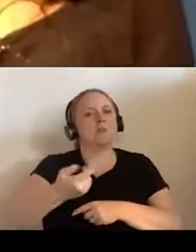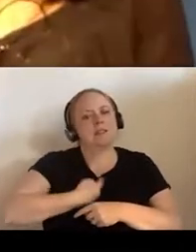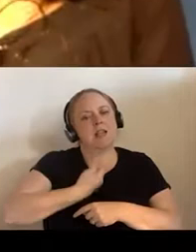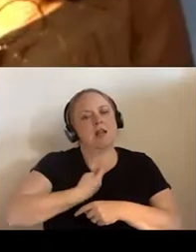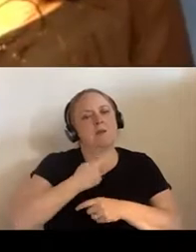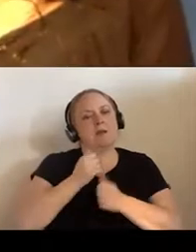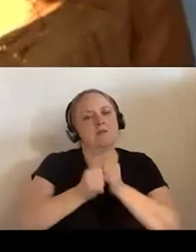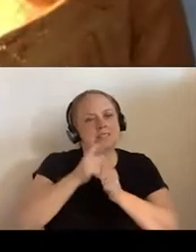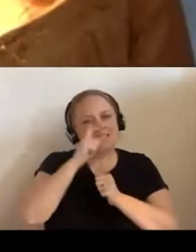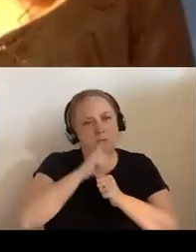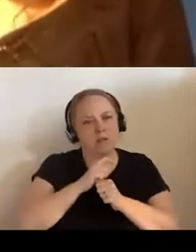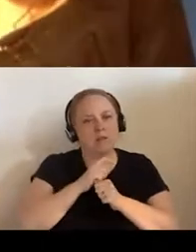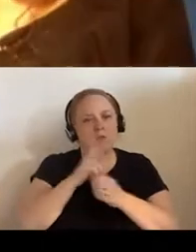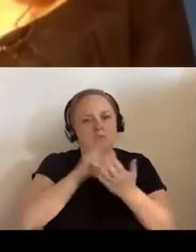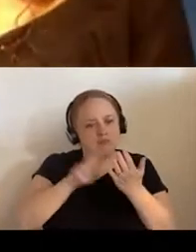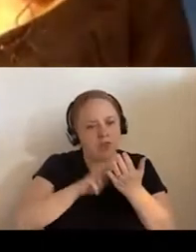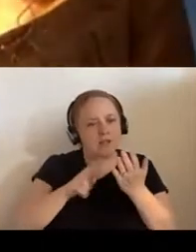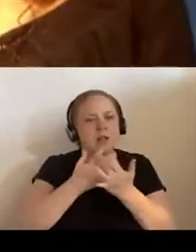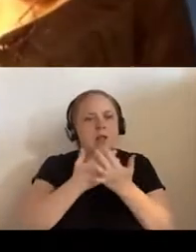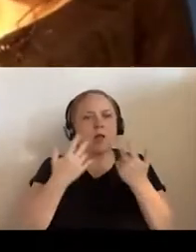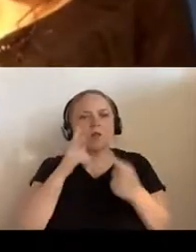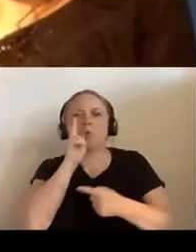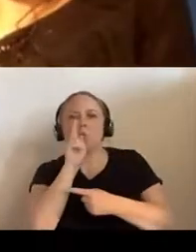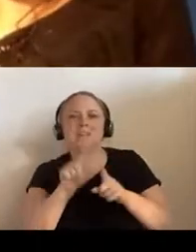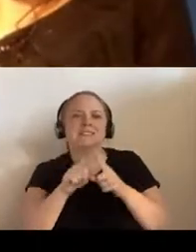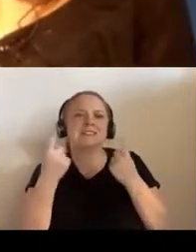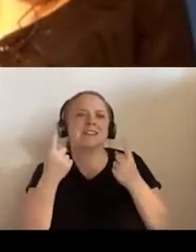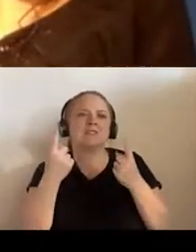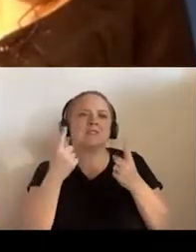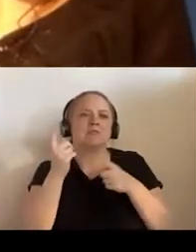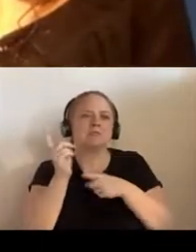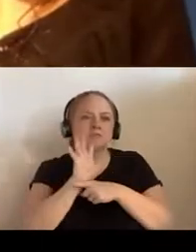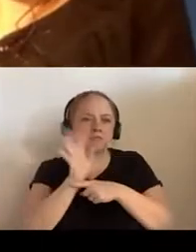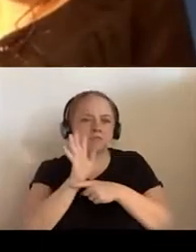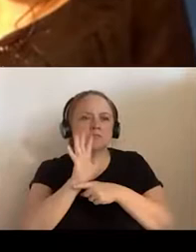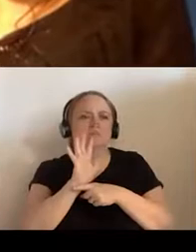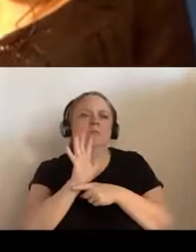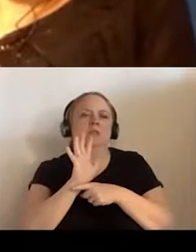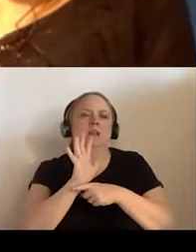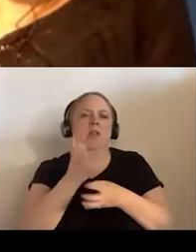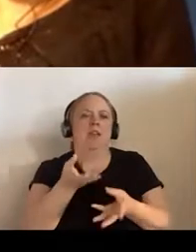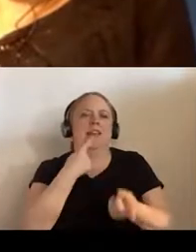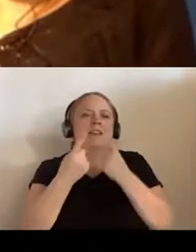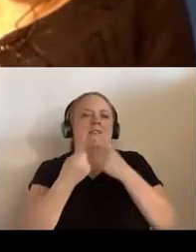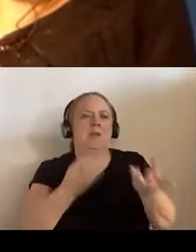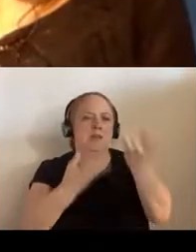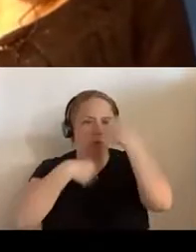lot of reading and we watched different documentaries. And all of this information was fine.